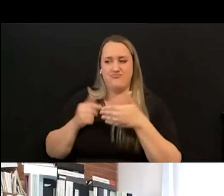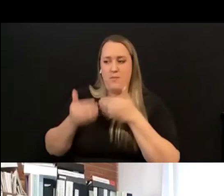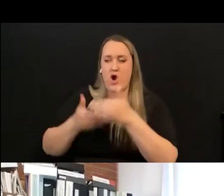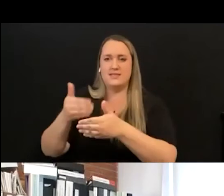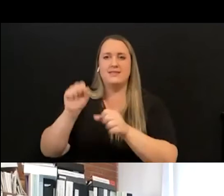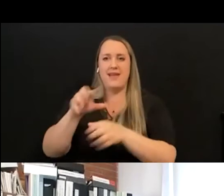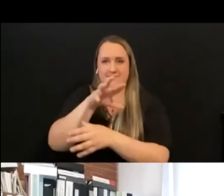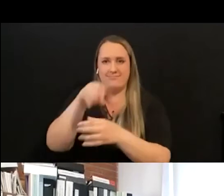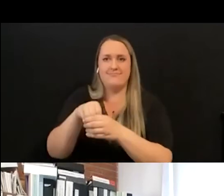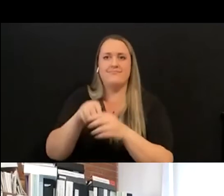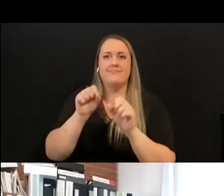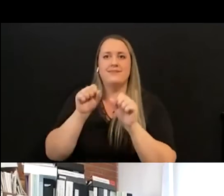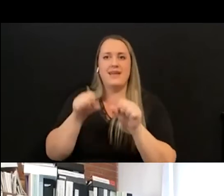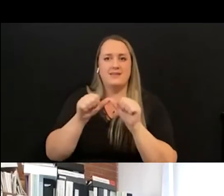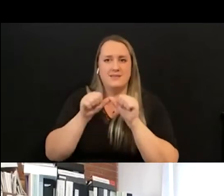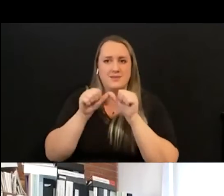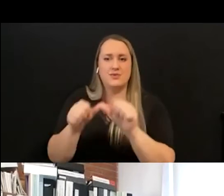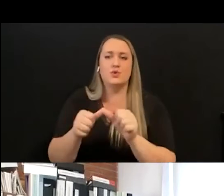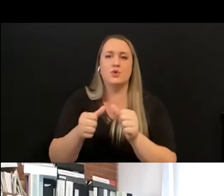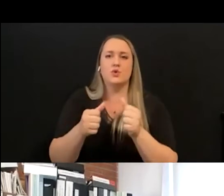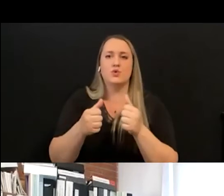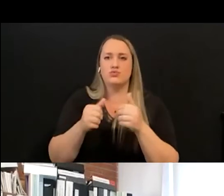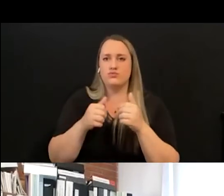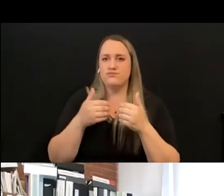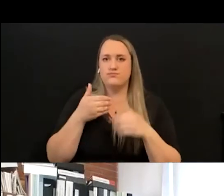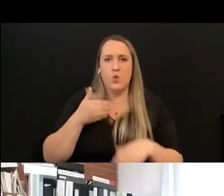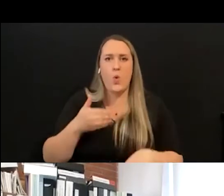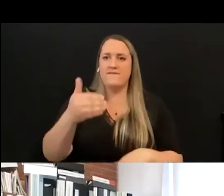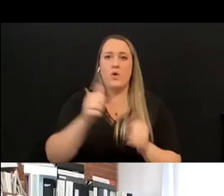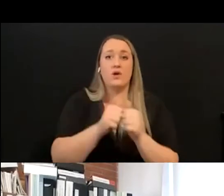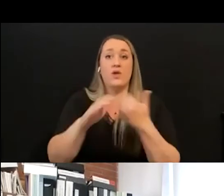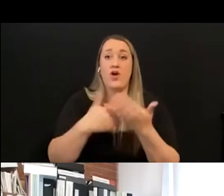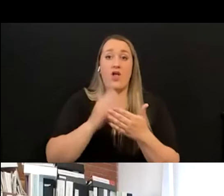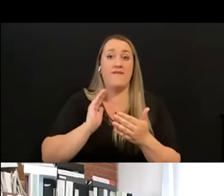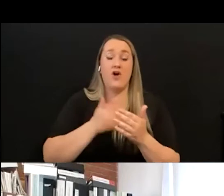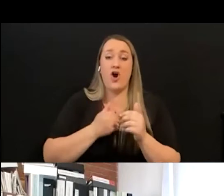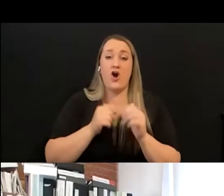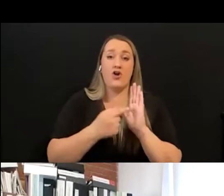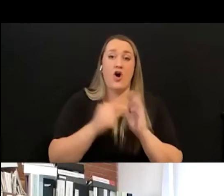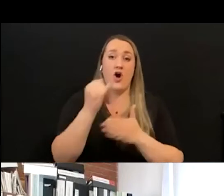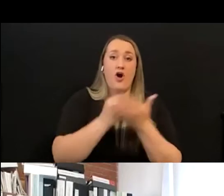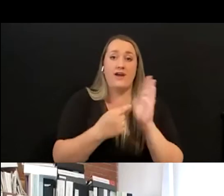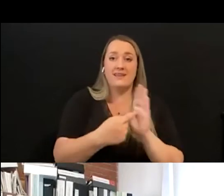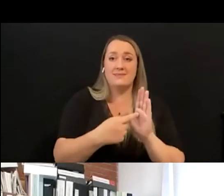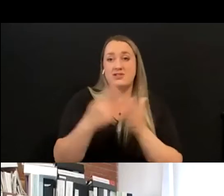of continue doing going forward with all our exhibitions and programs. So yeah.